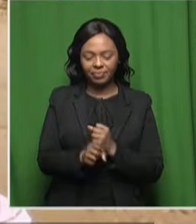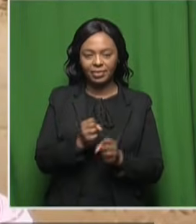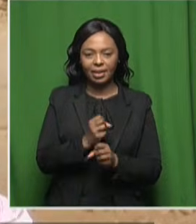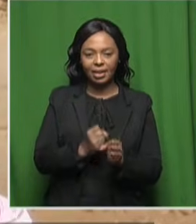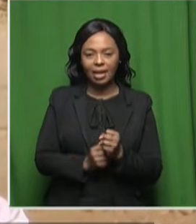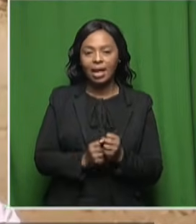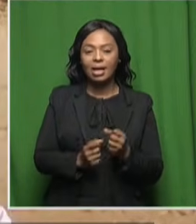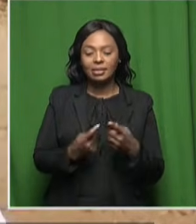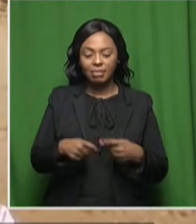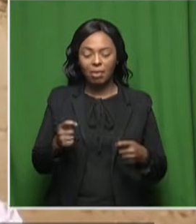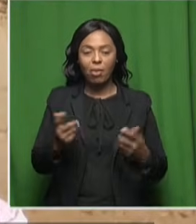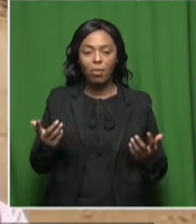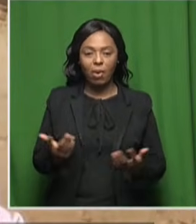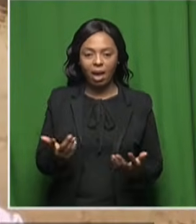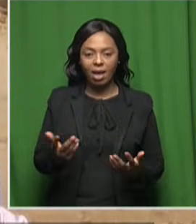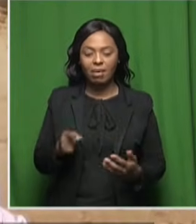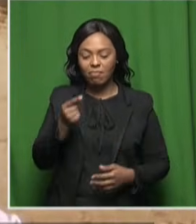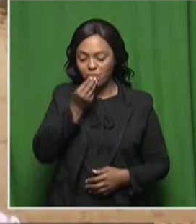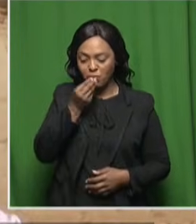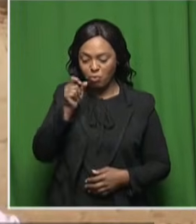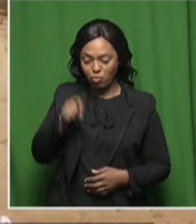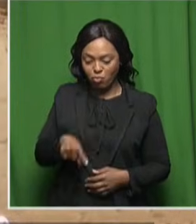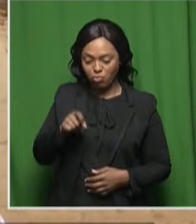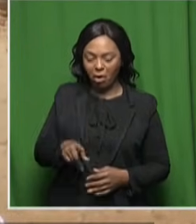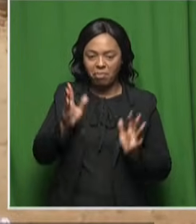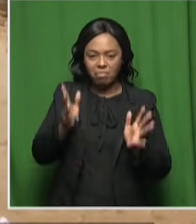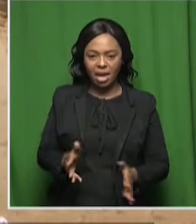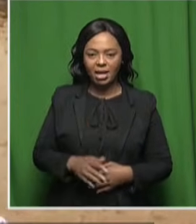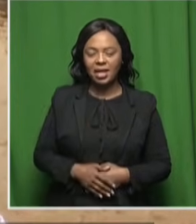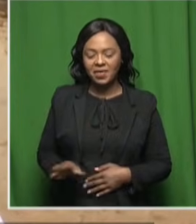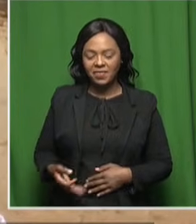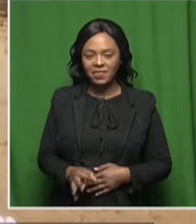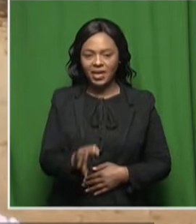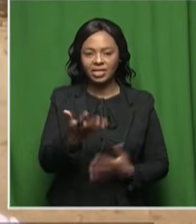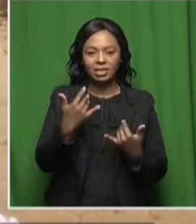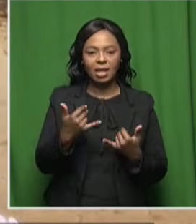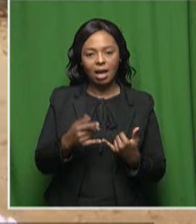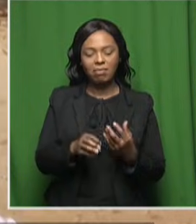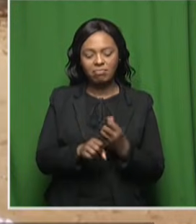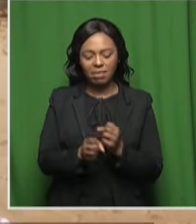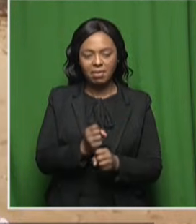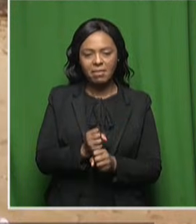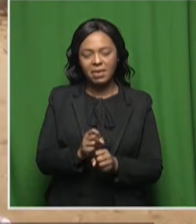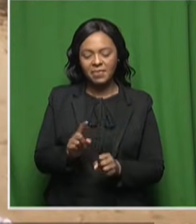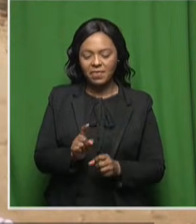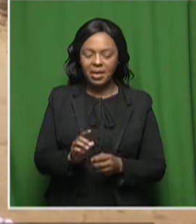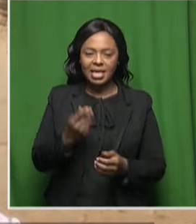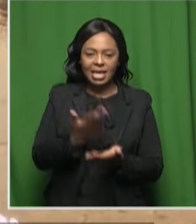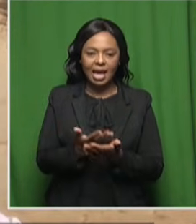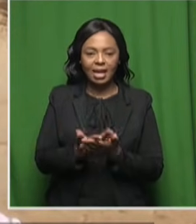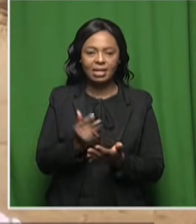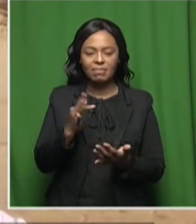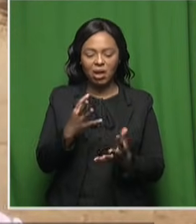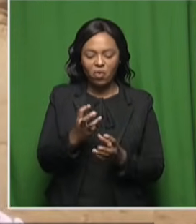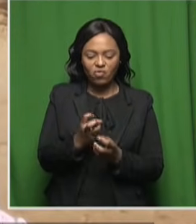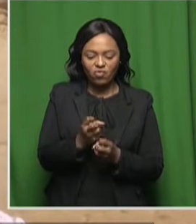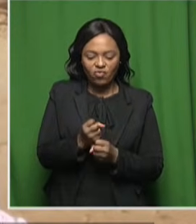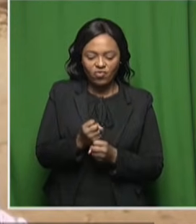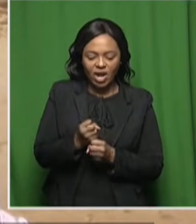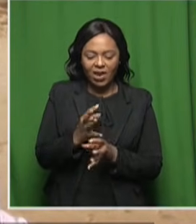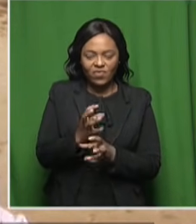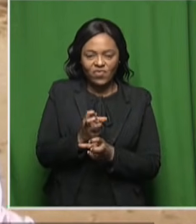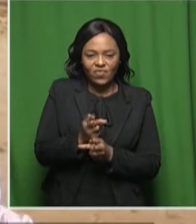Velddrif. Nowhere else in the world do you get this type of fish that gets dried up and salted. And like you've mentioned,